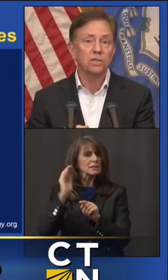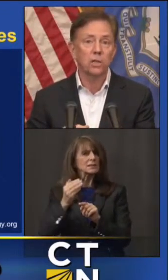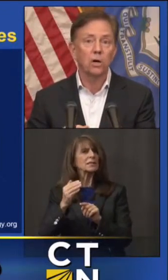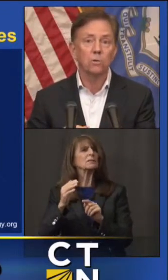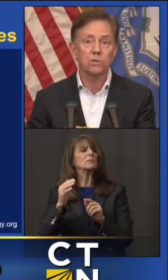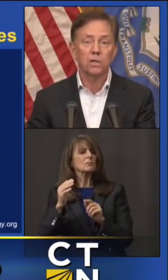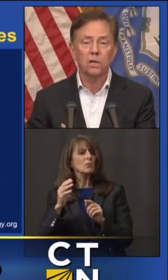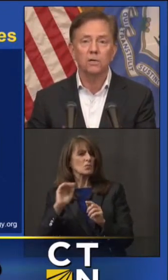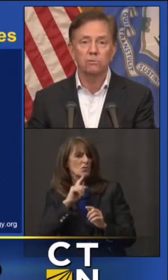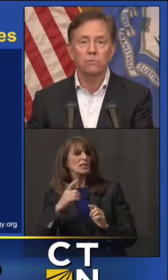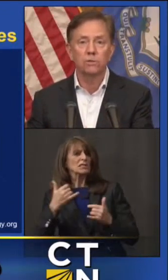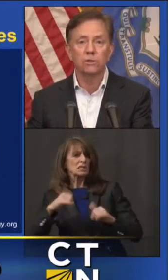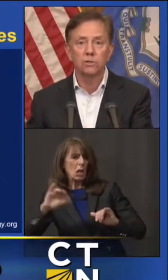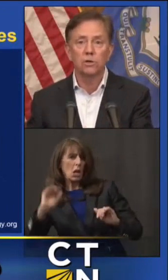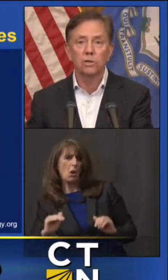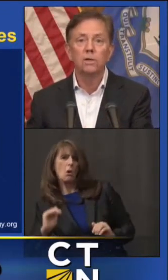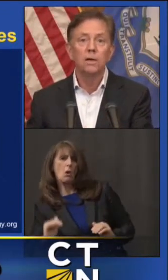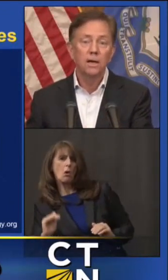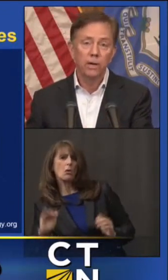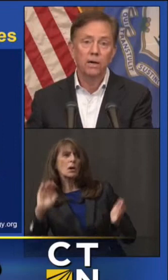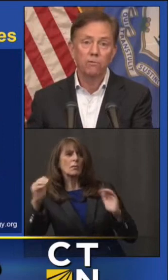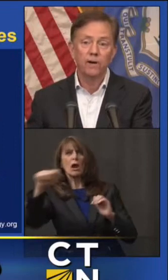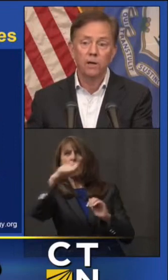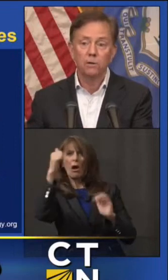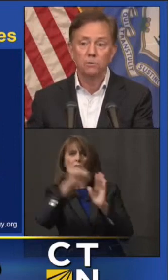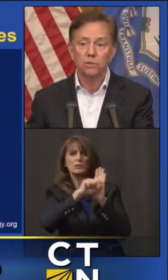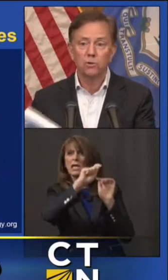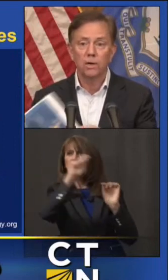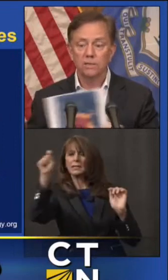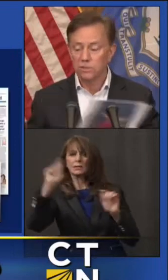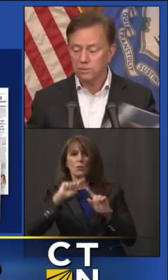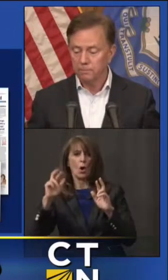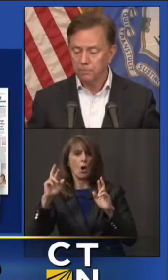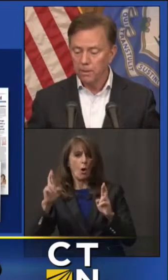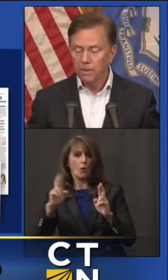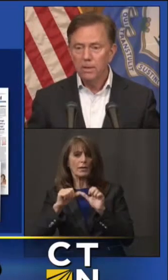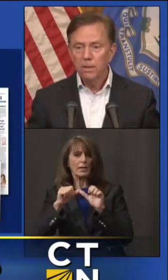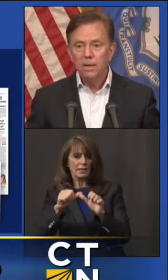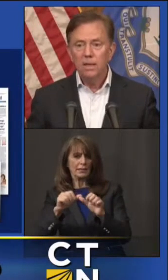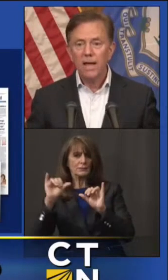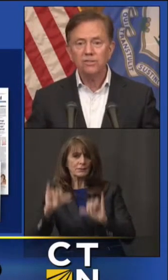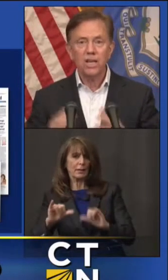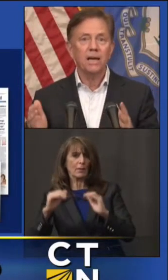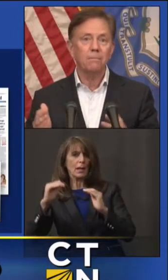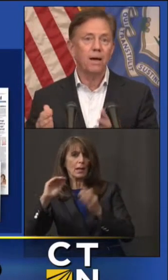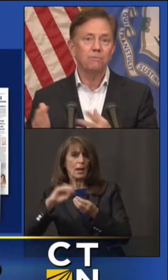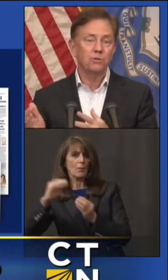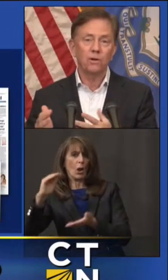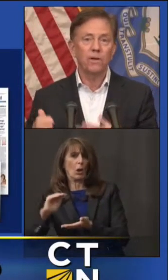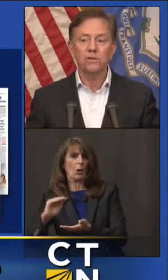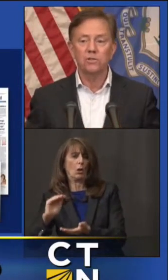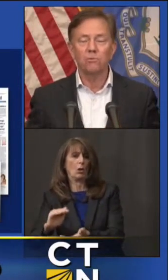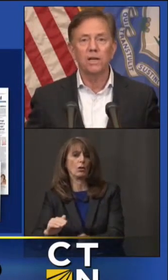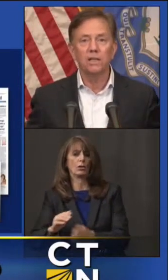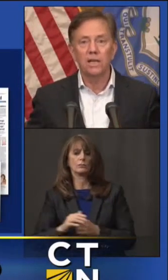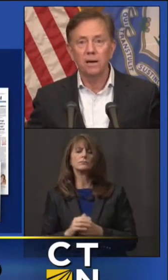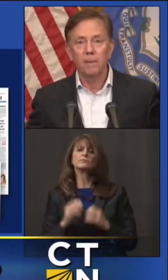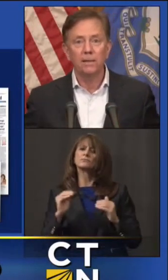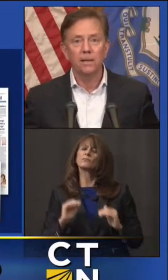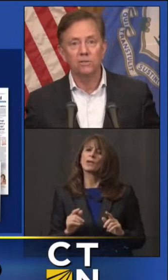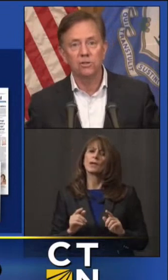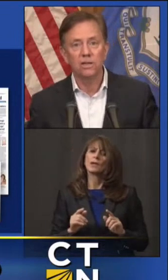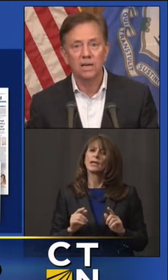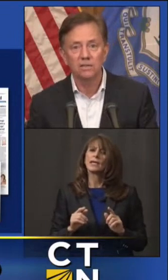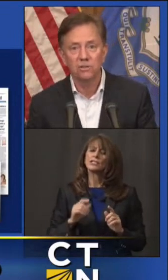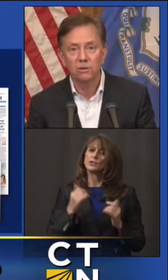6th lowest in the country, which is good, and we got to follow those trends. That said, I was sort of interested reading the